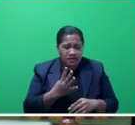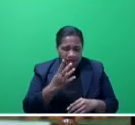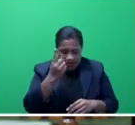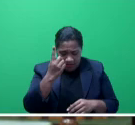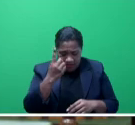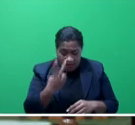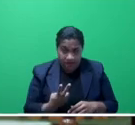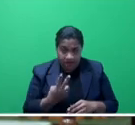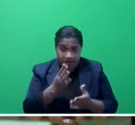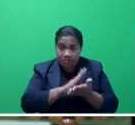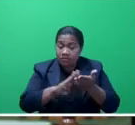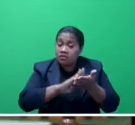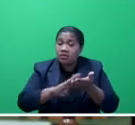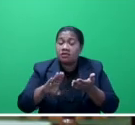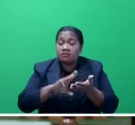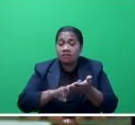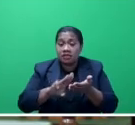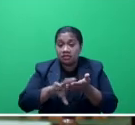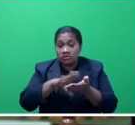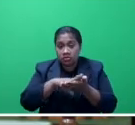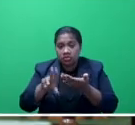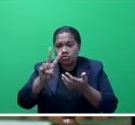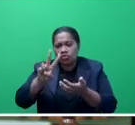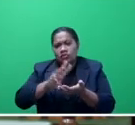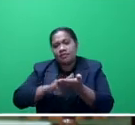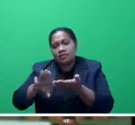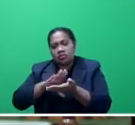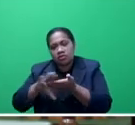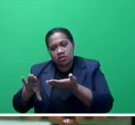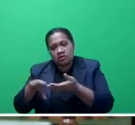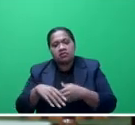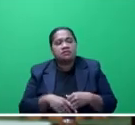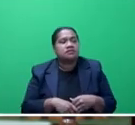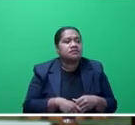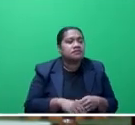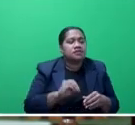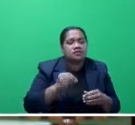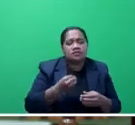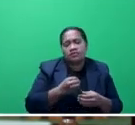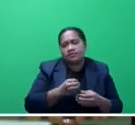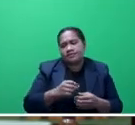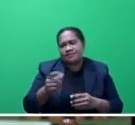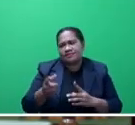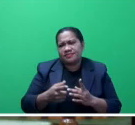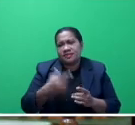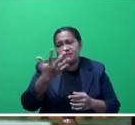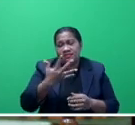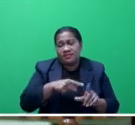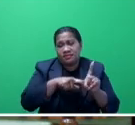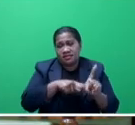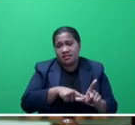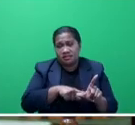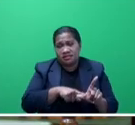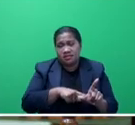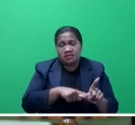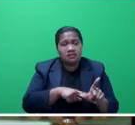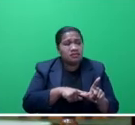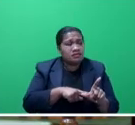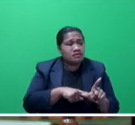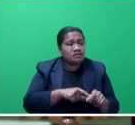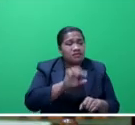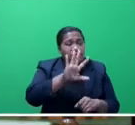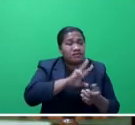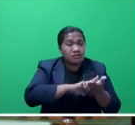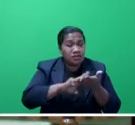million, a 10-year tax holiday for capital investment between $2 million to $5 million, a 15-year tax holiday for capital investment between $5